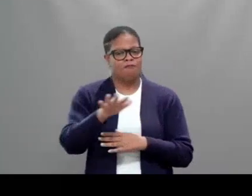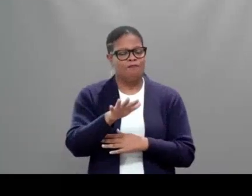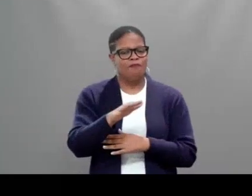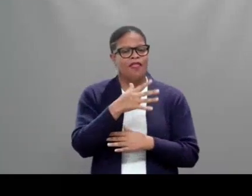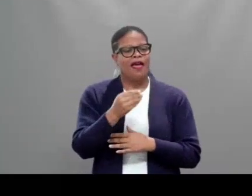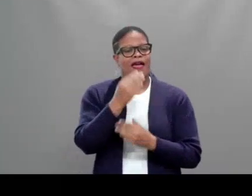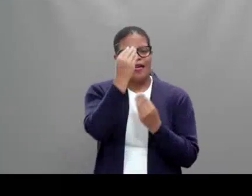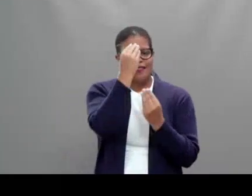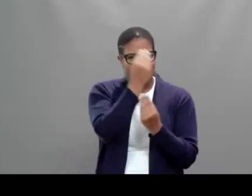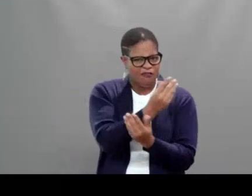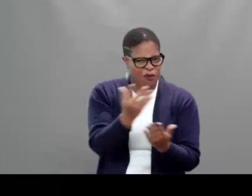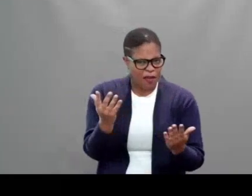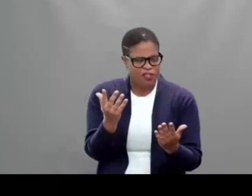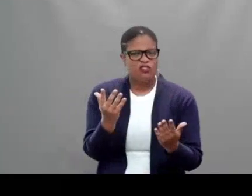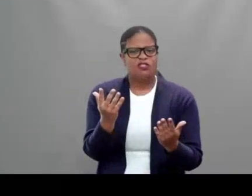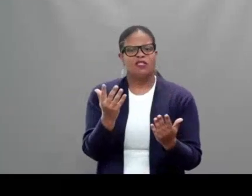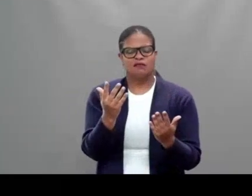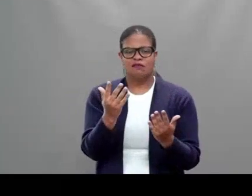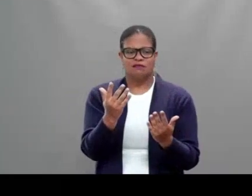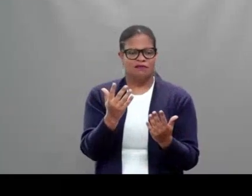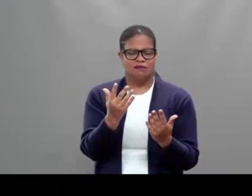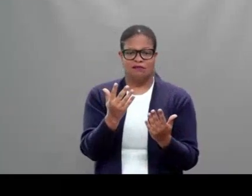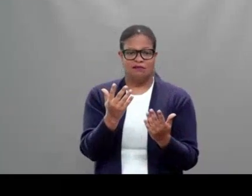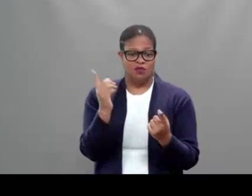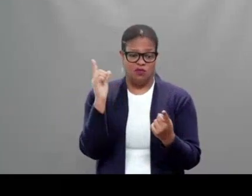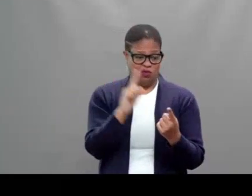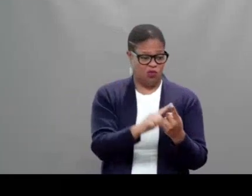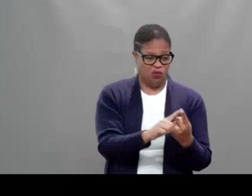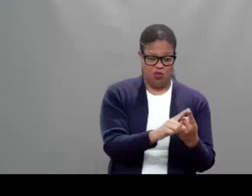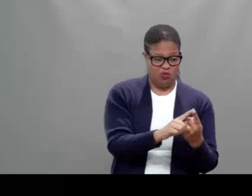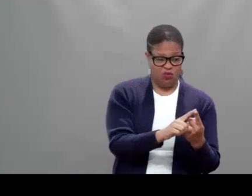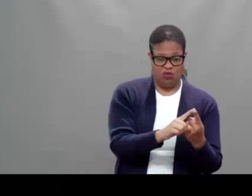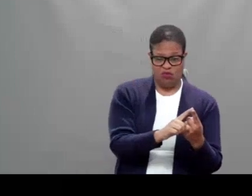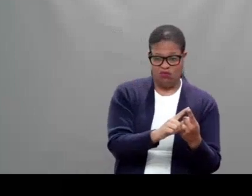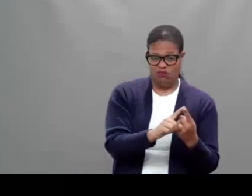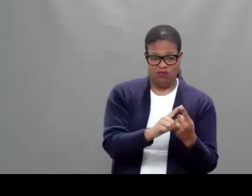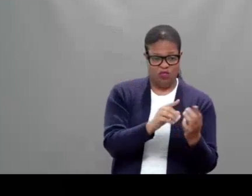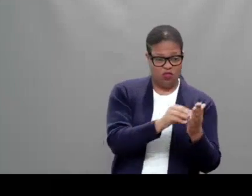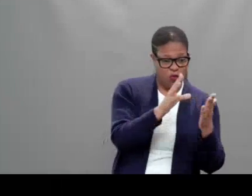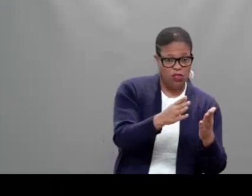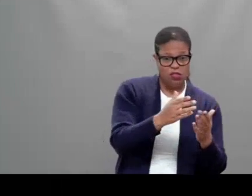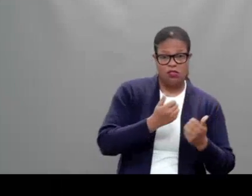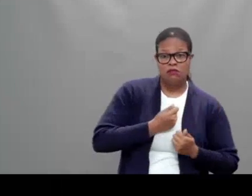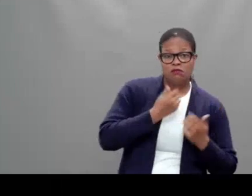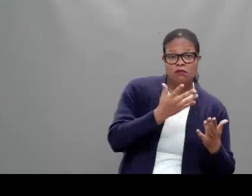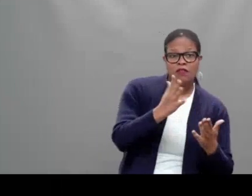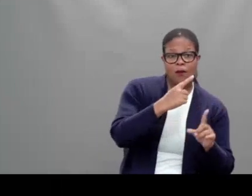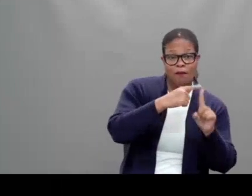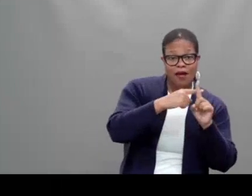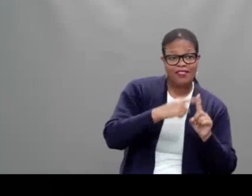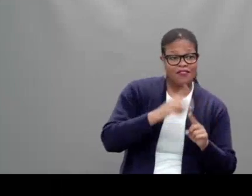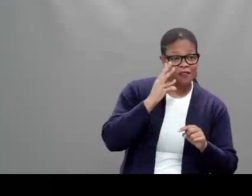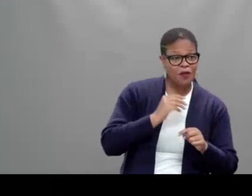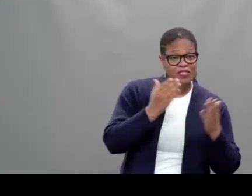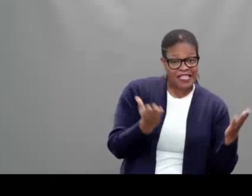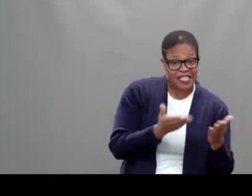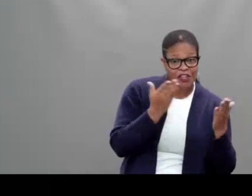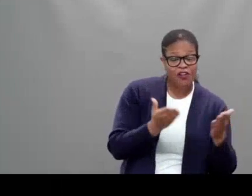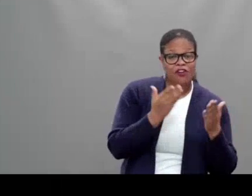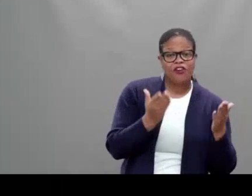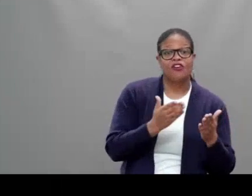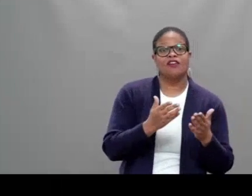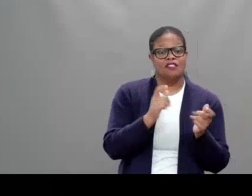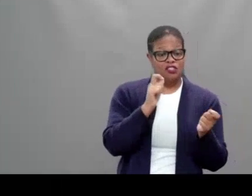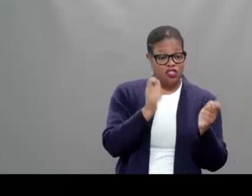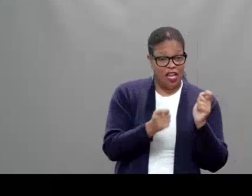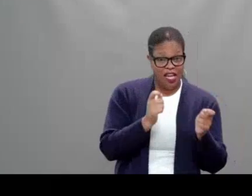the information, all the way down to our students sharing how positive their experience here has been